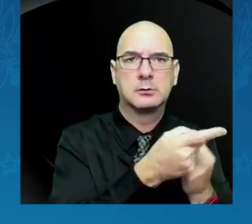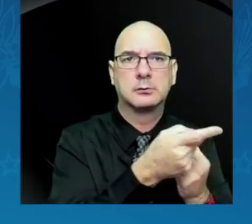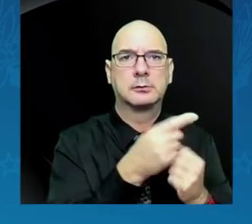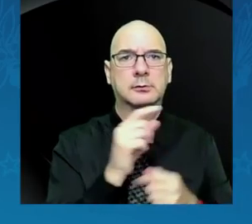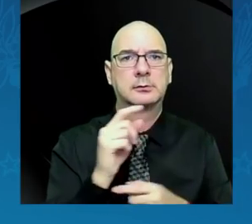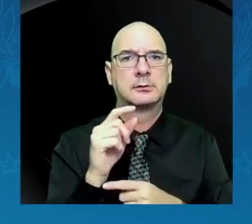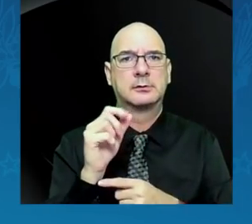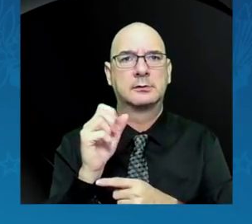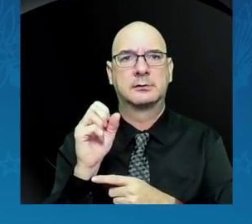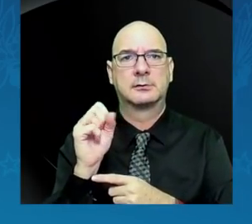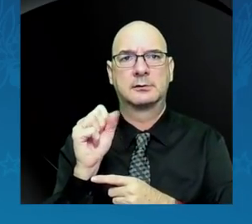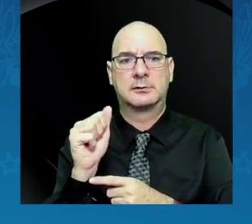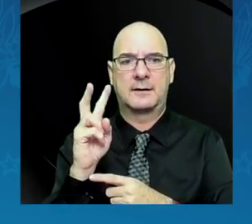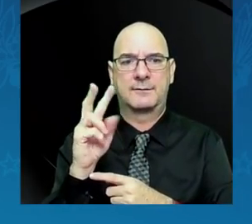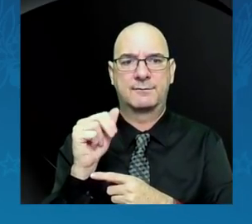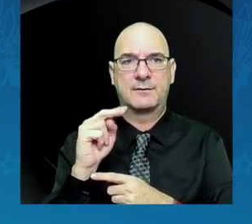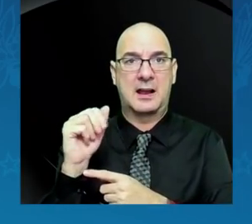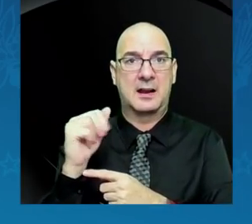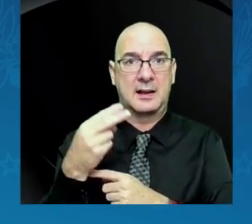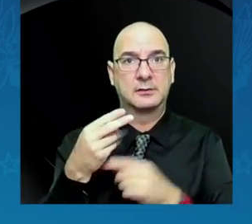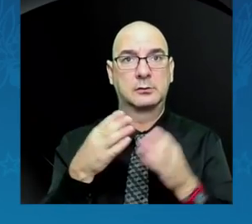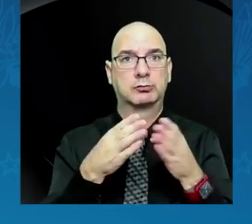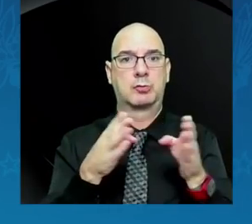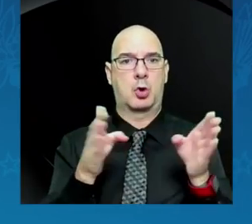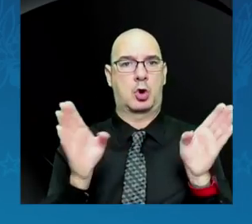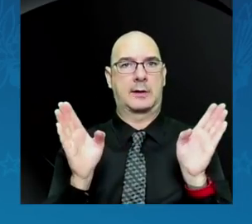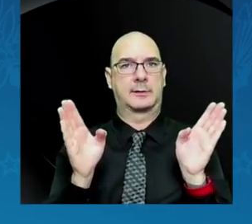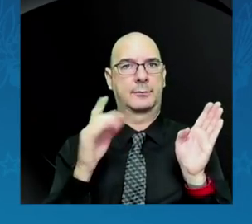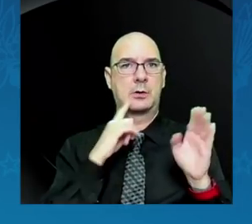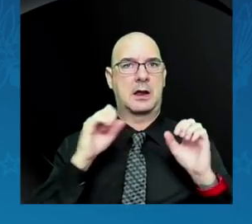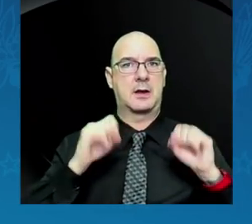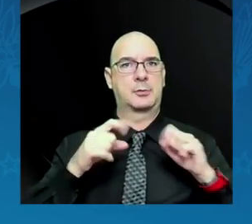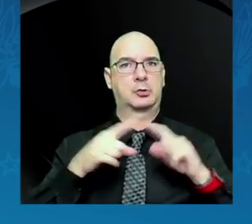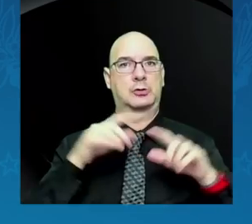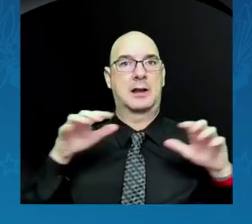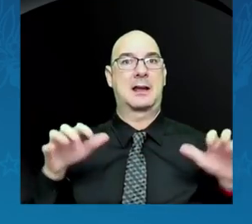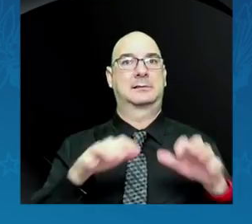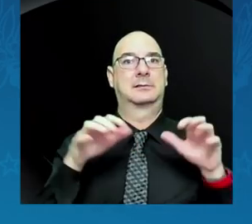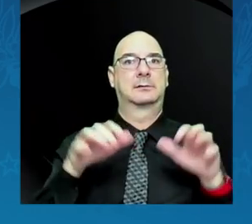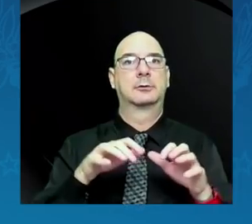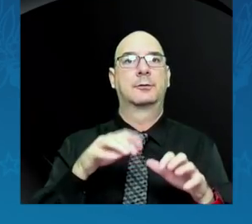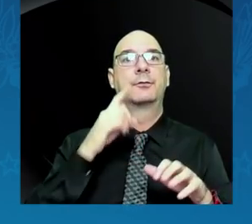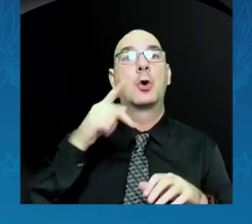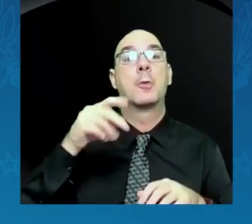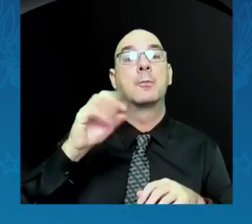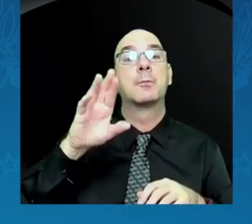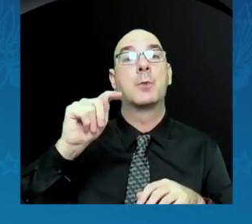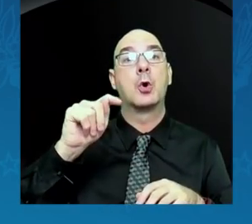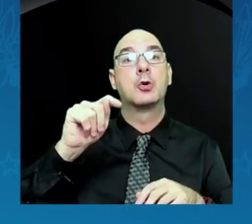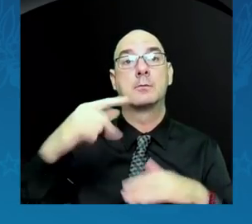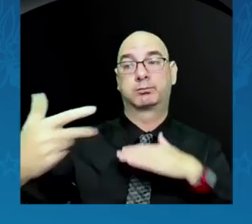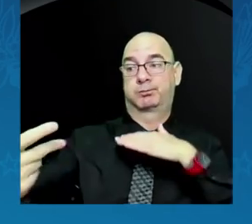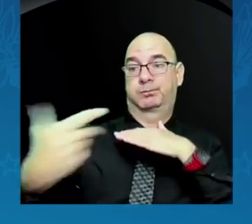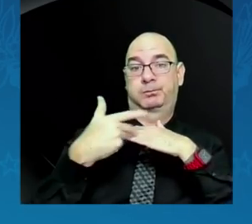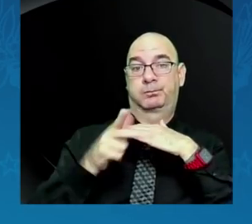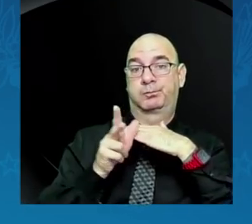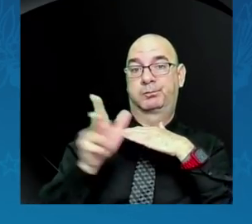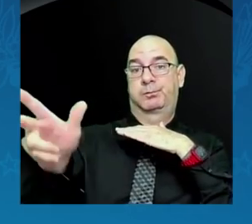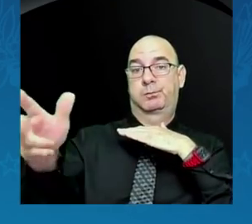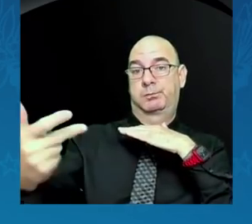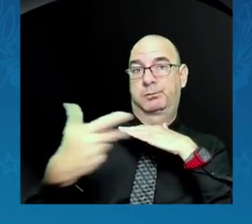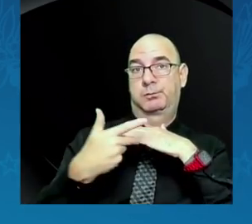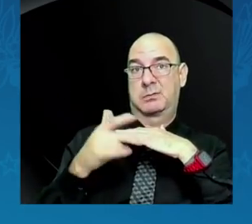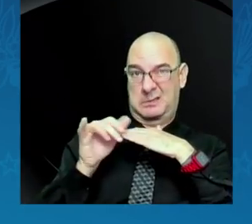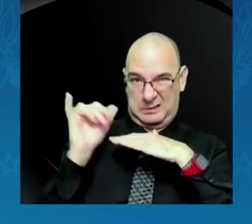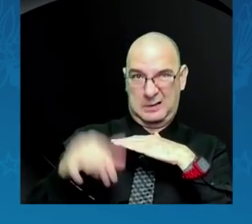active port. And we have seen a reduction in the container ships off of the Long Beach and LA